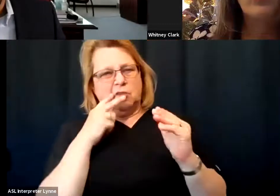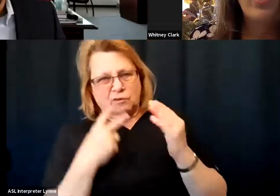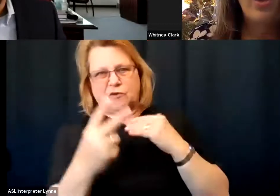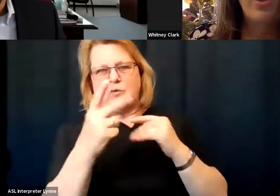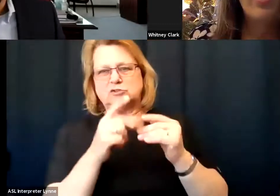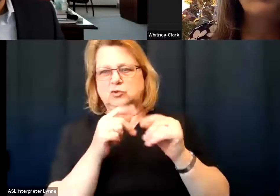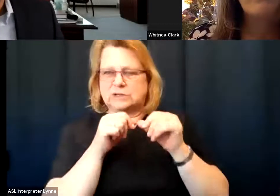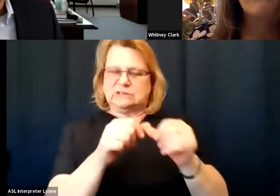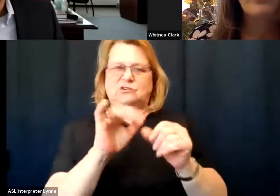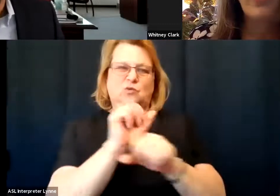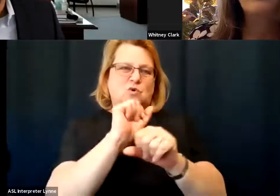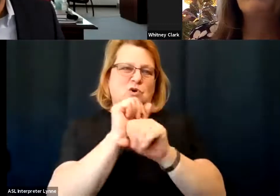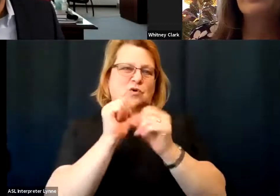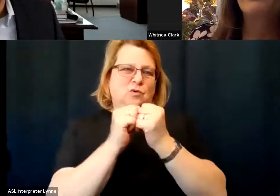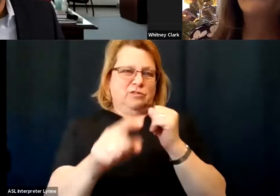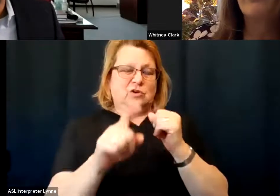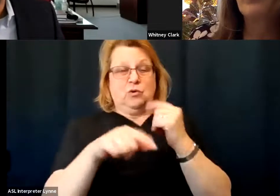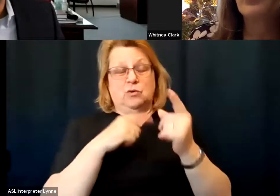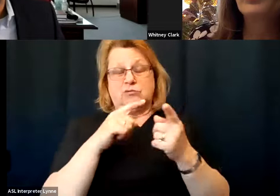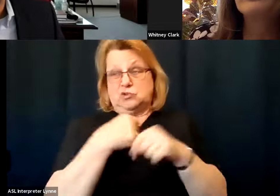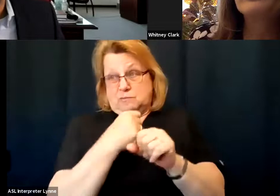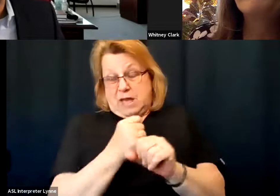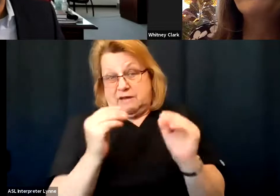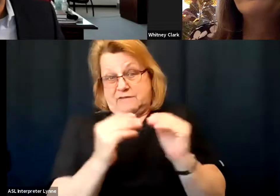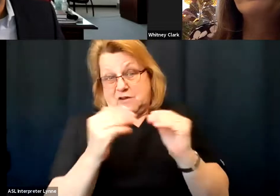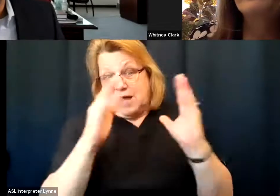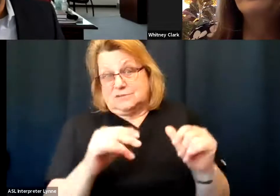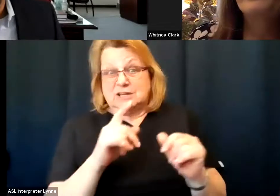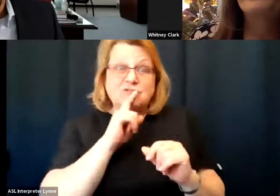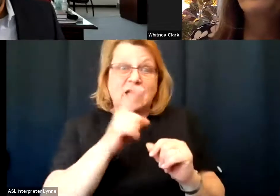you to make fair housing a reality for all New Yorkers.